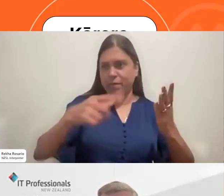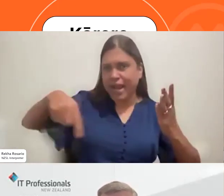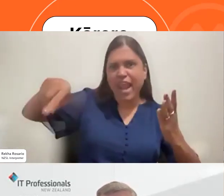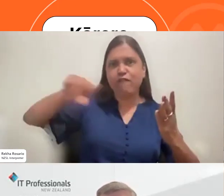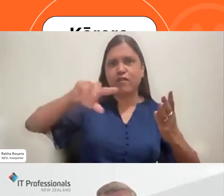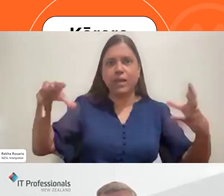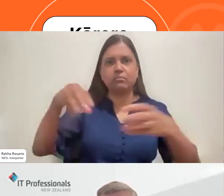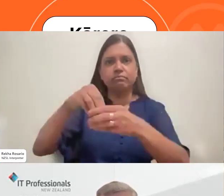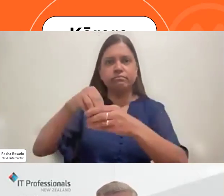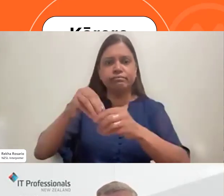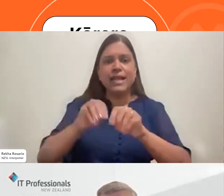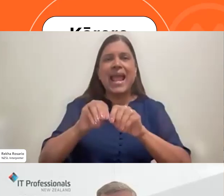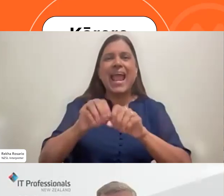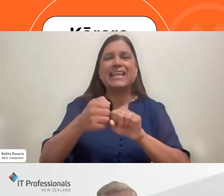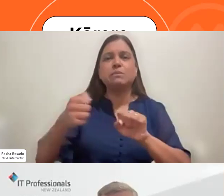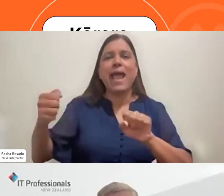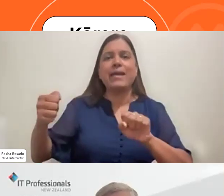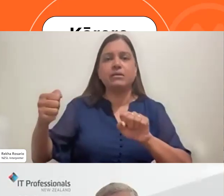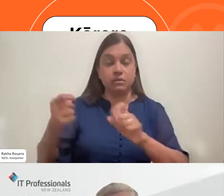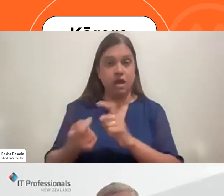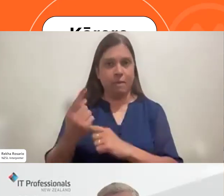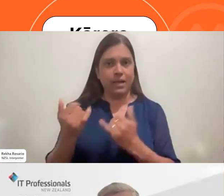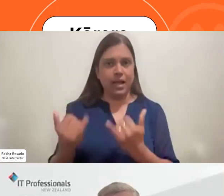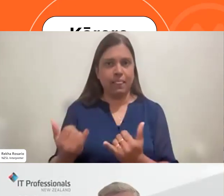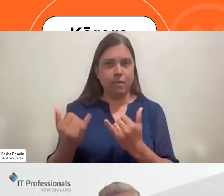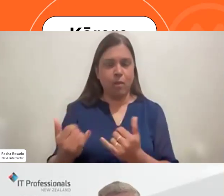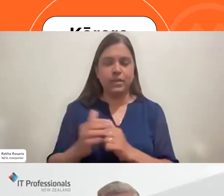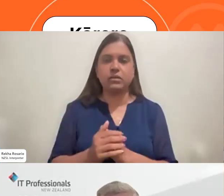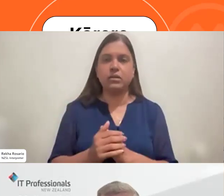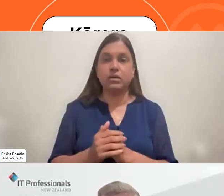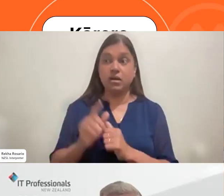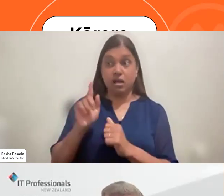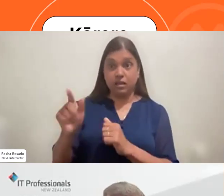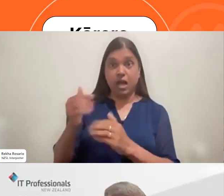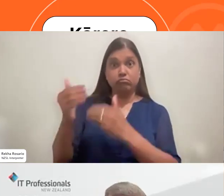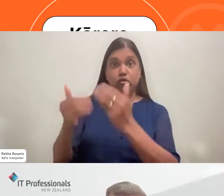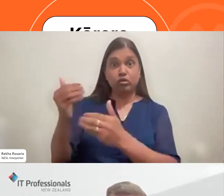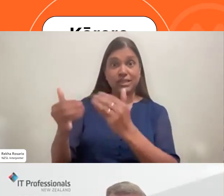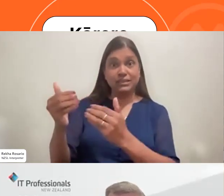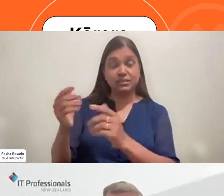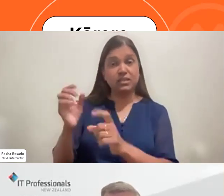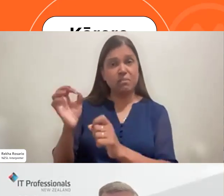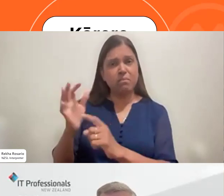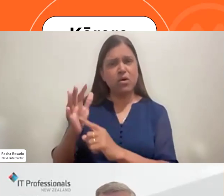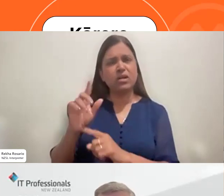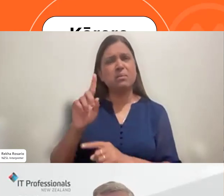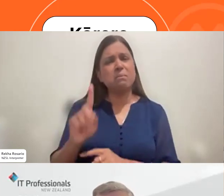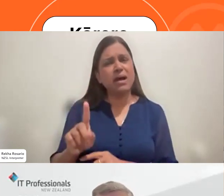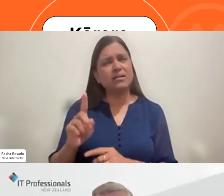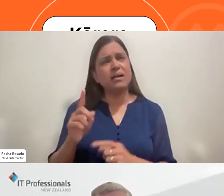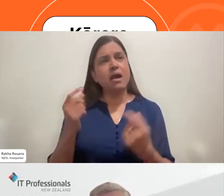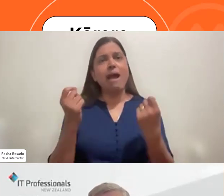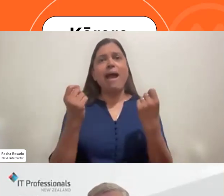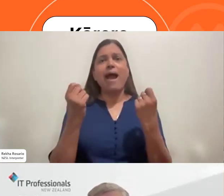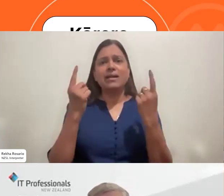are one of the levers that we've got is really important. But how do we move from understanding these principles and having